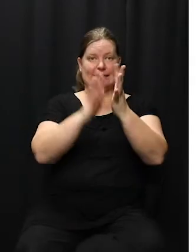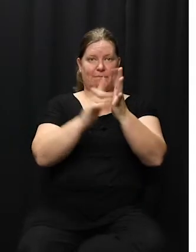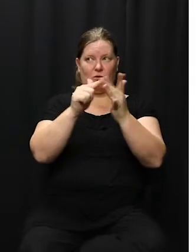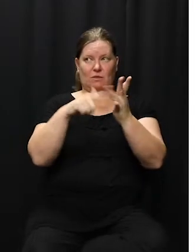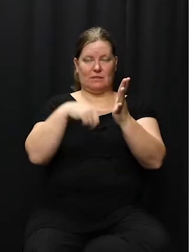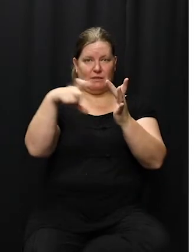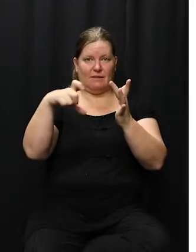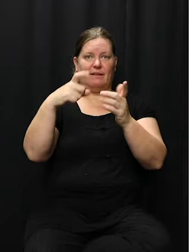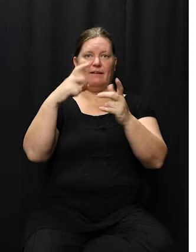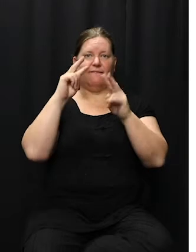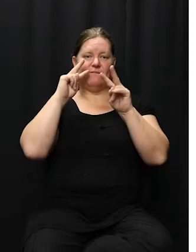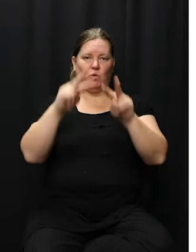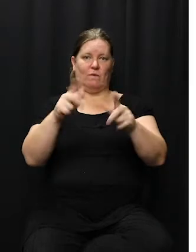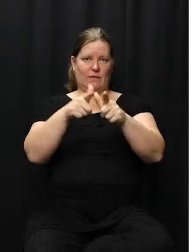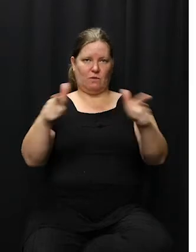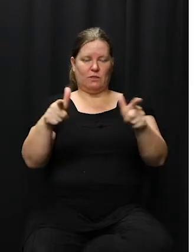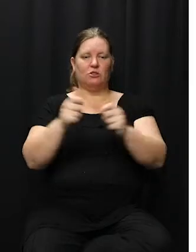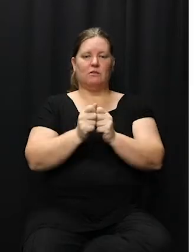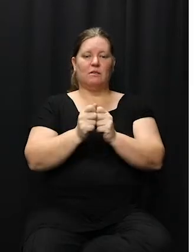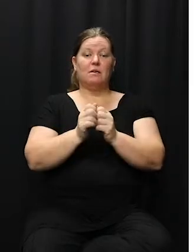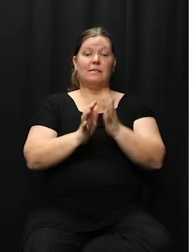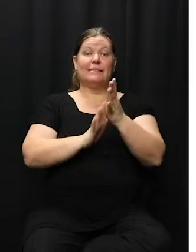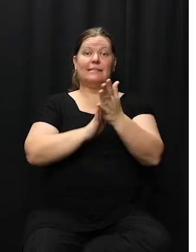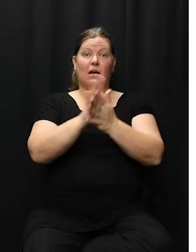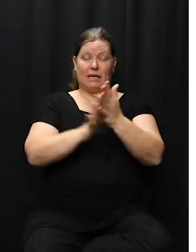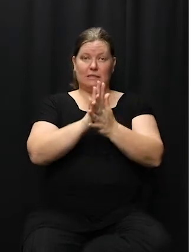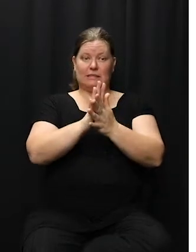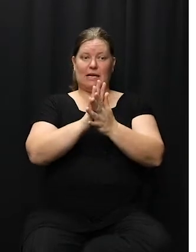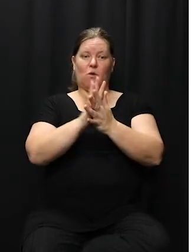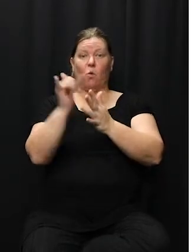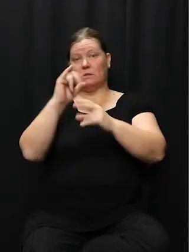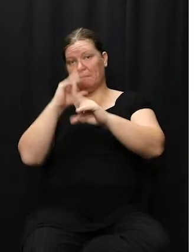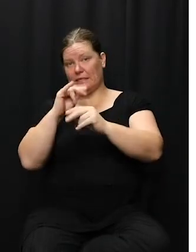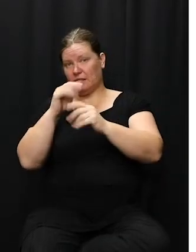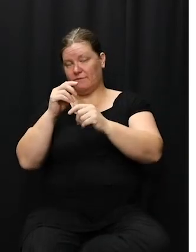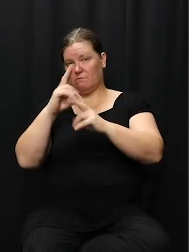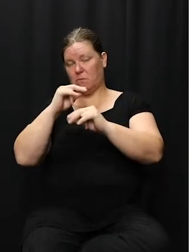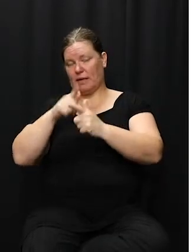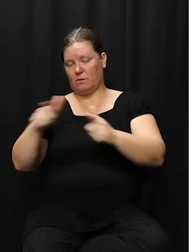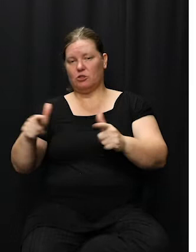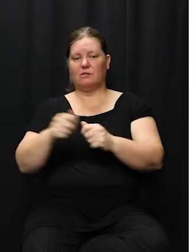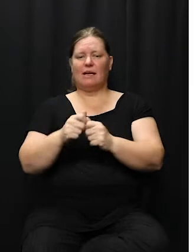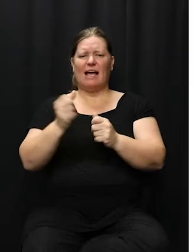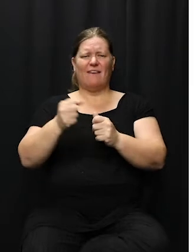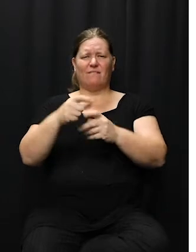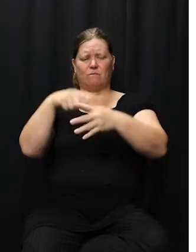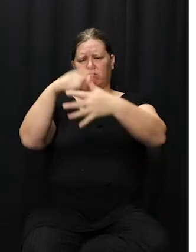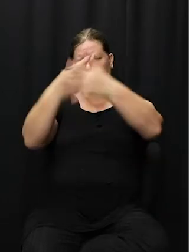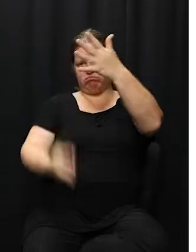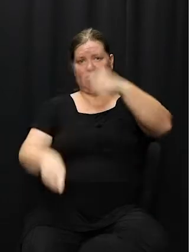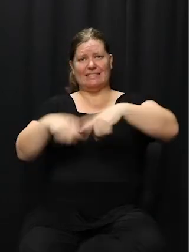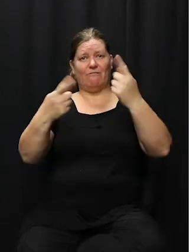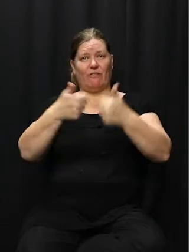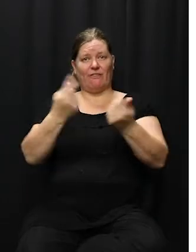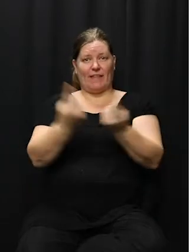The semiotic view of language says that signers or speakers have a whole range of different things that they